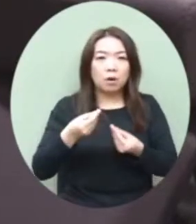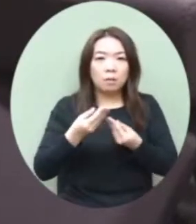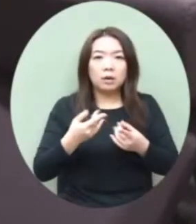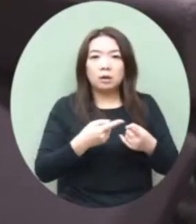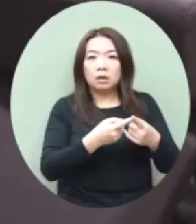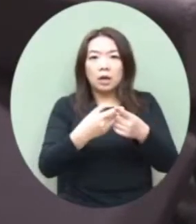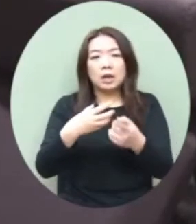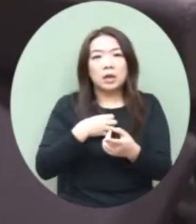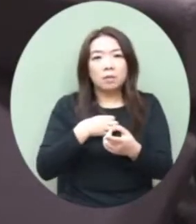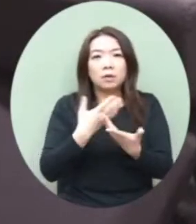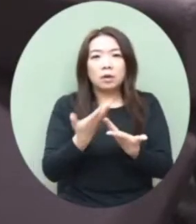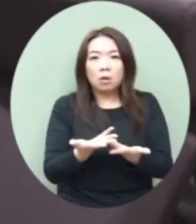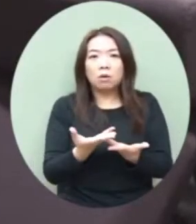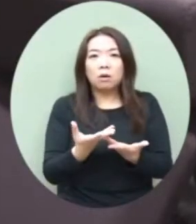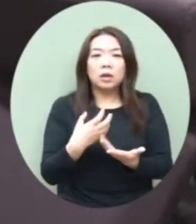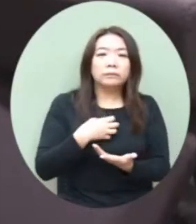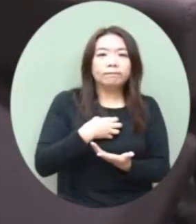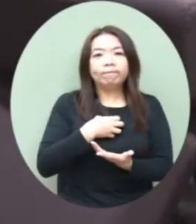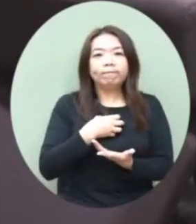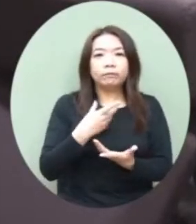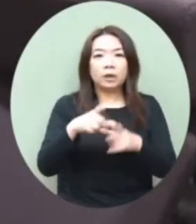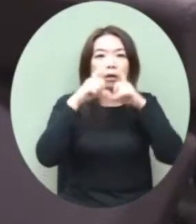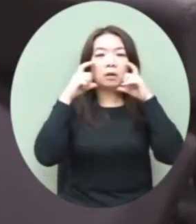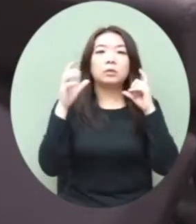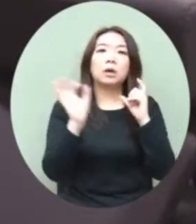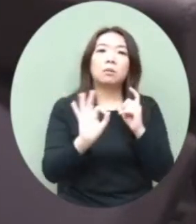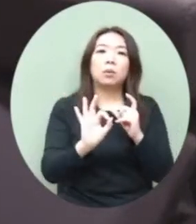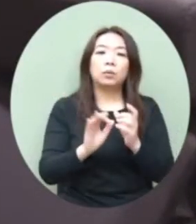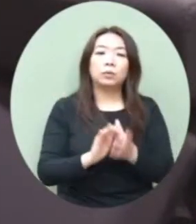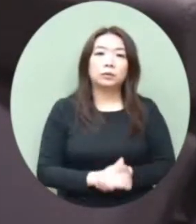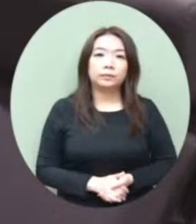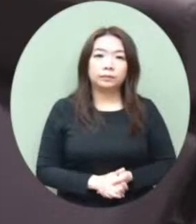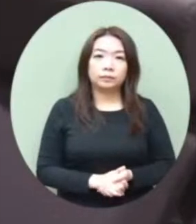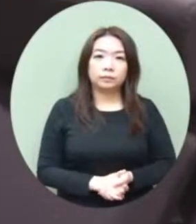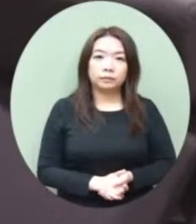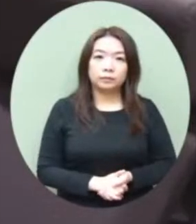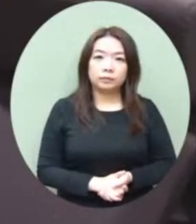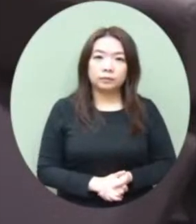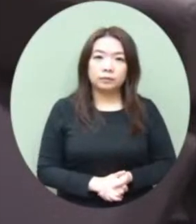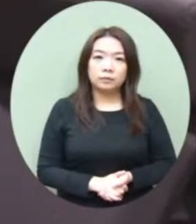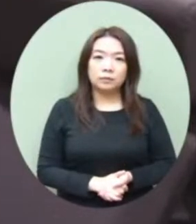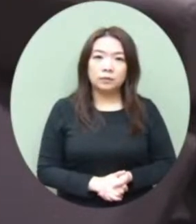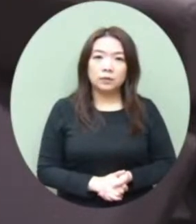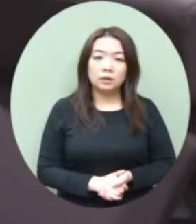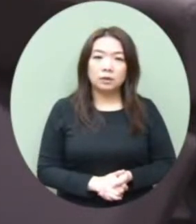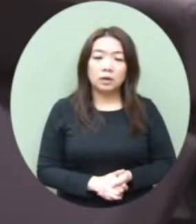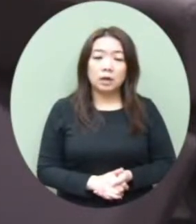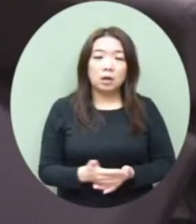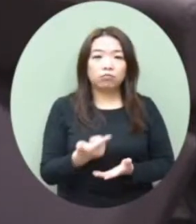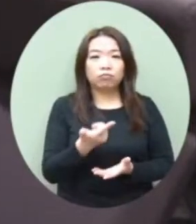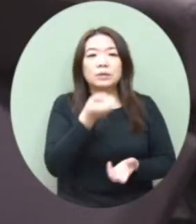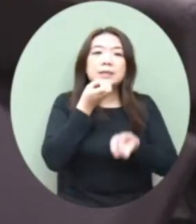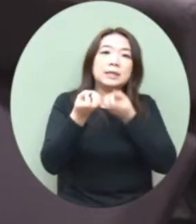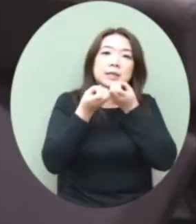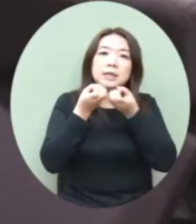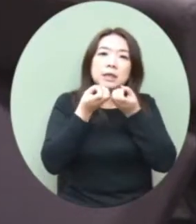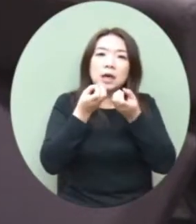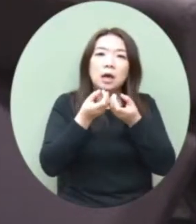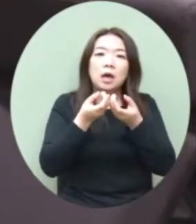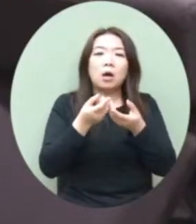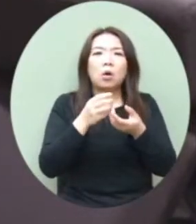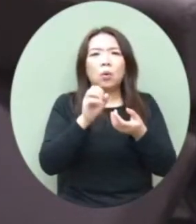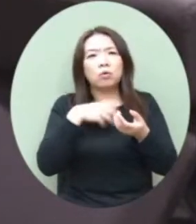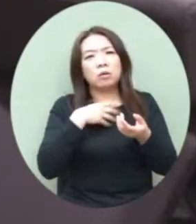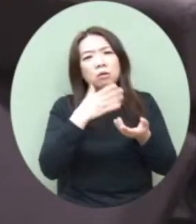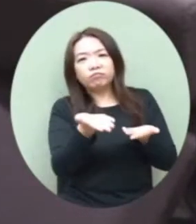insist that you should allow the public to feel your feeling, and therefore you're still not wearing a mask, although the pandemic is so